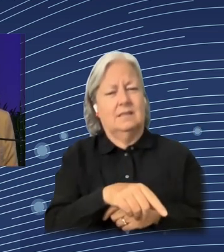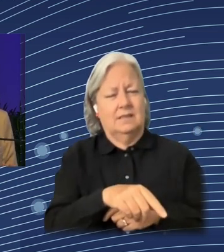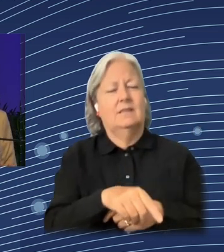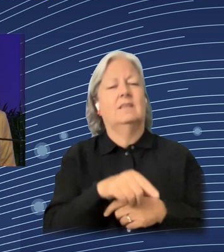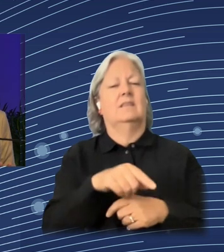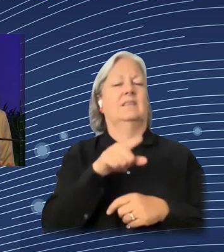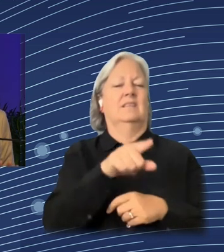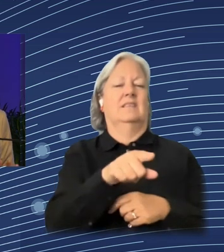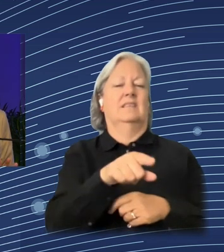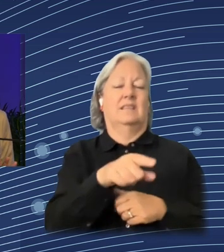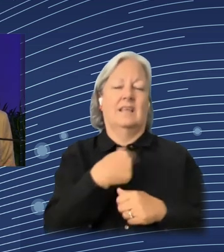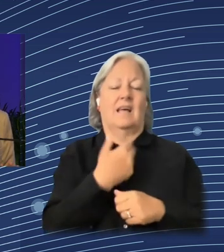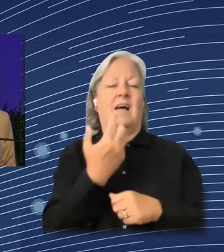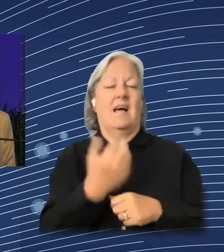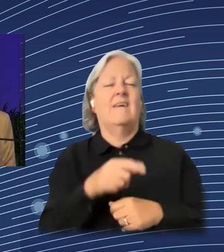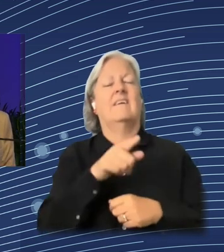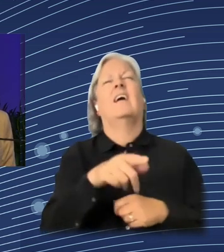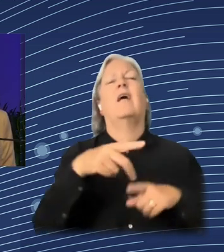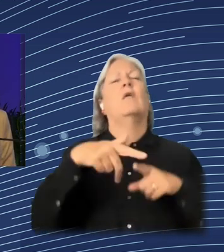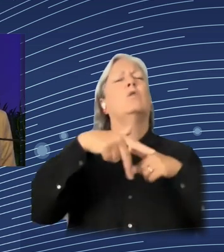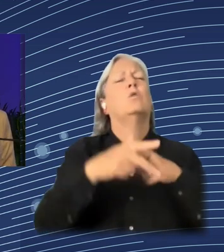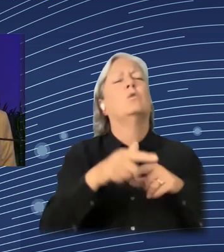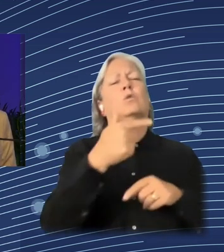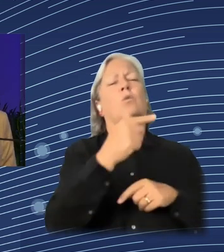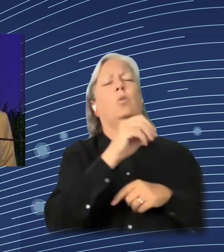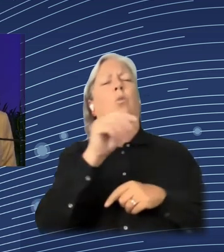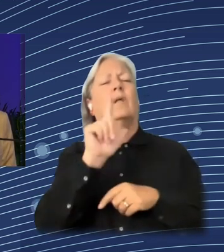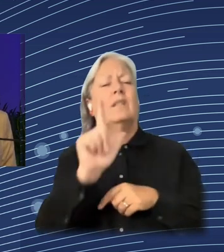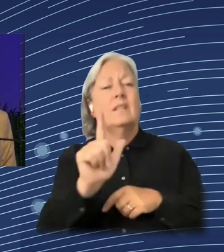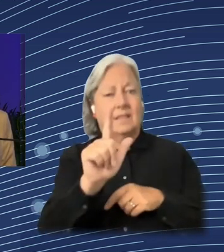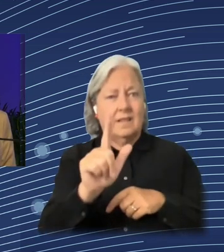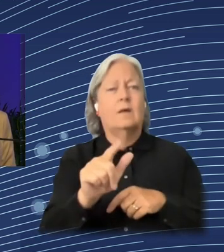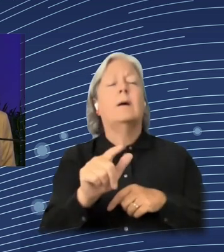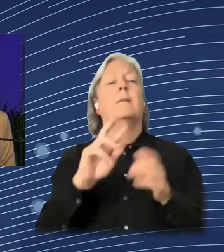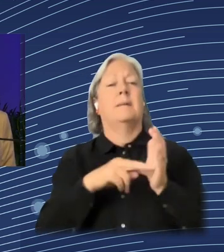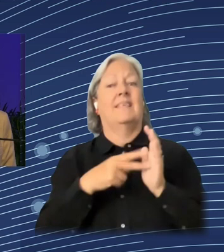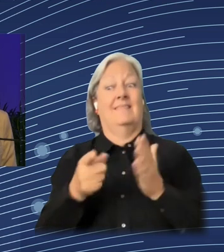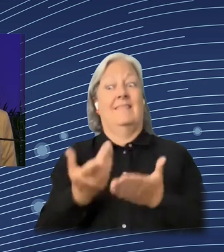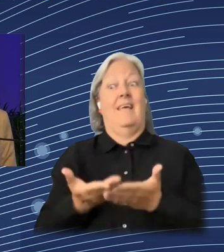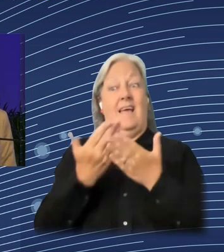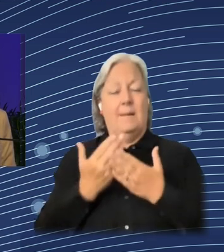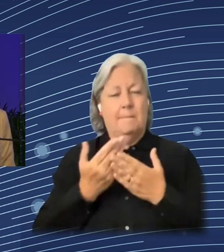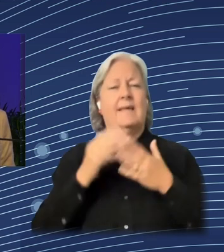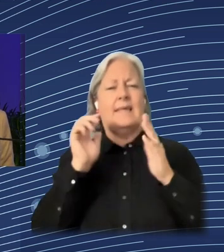we are developing for fraud prediction. Next slide, please.